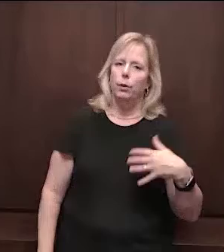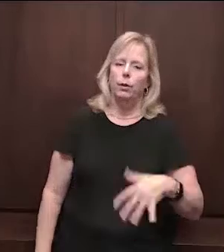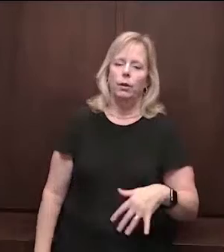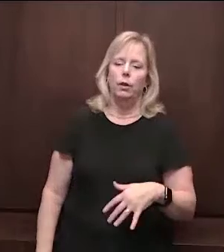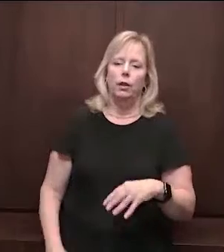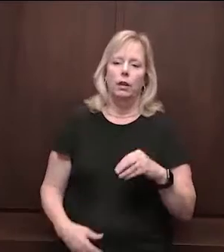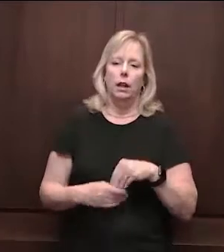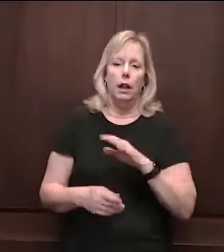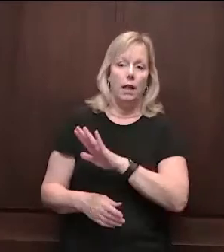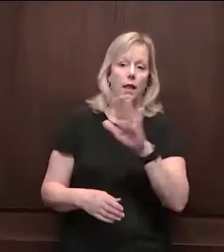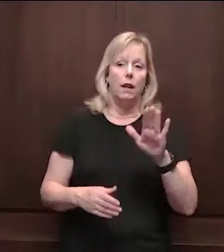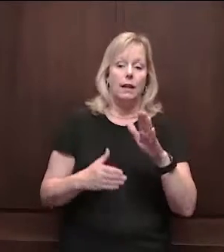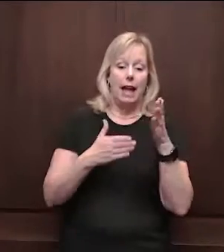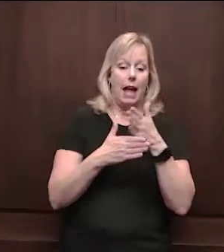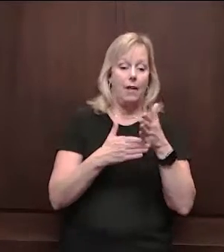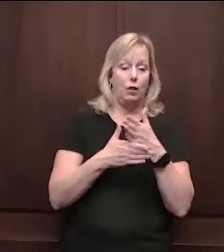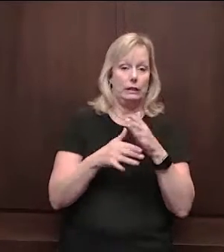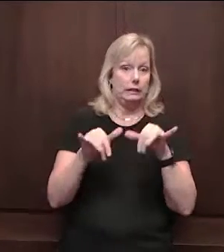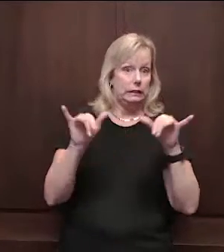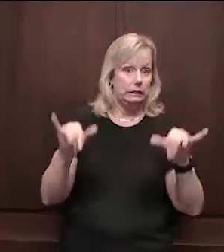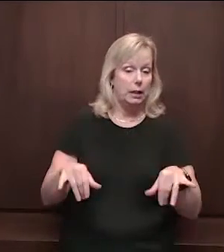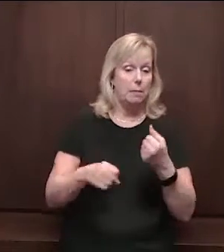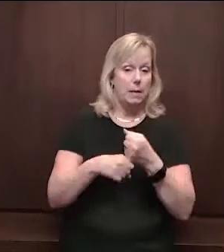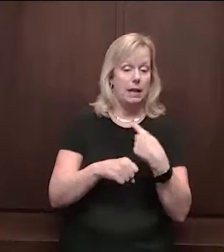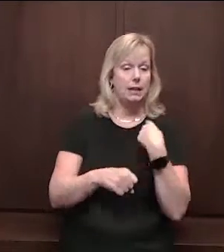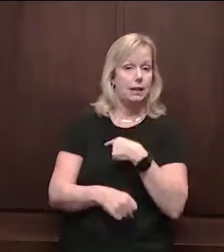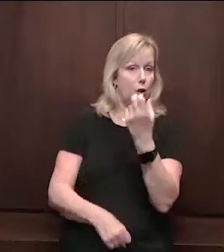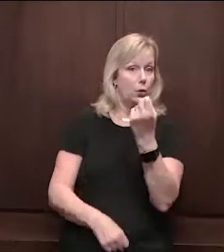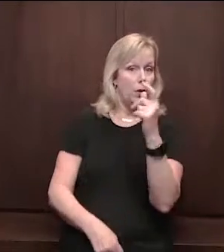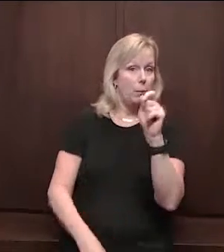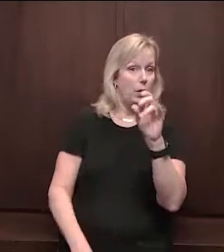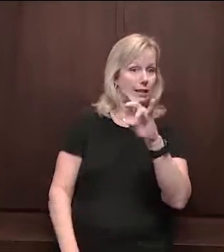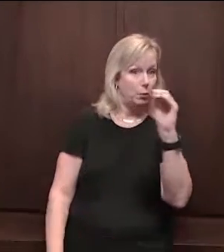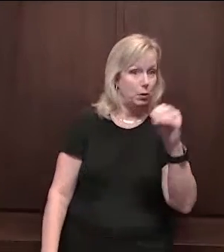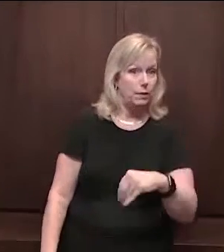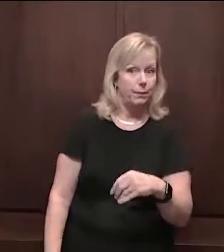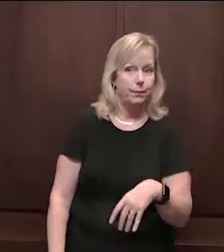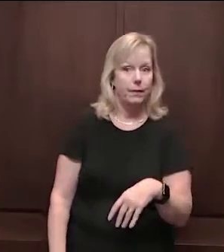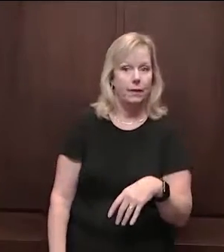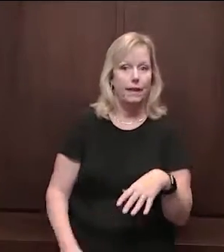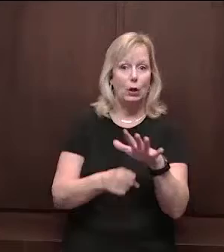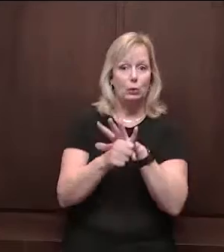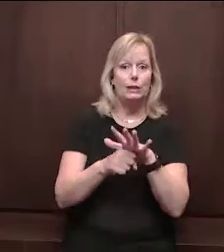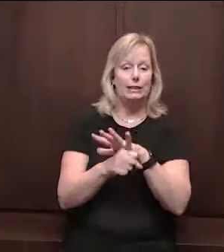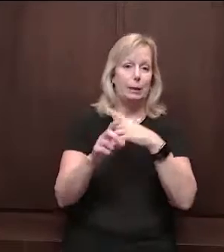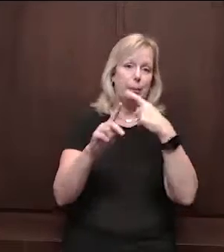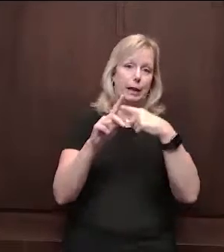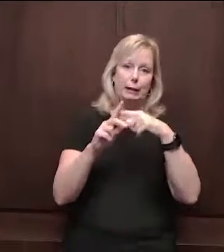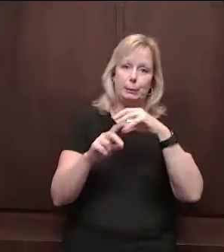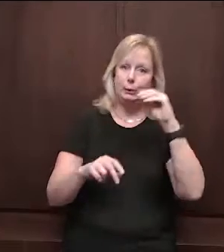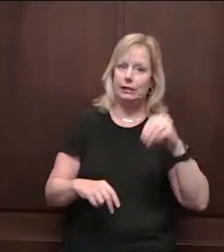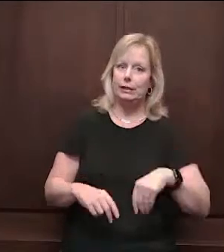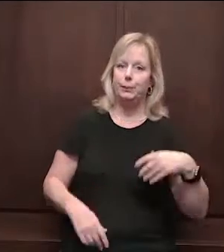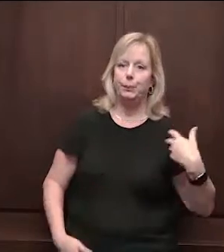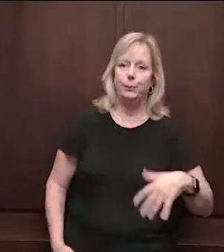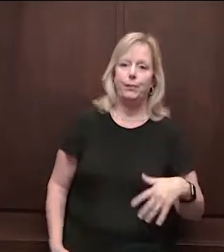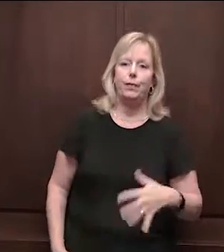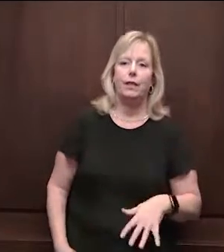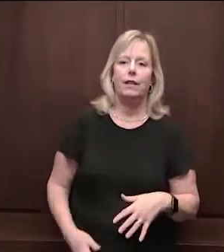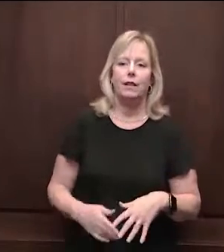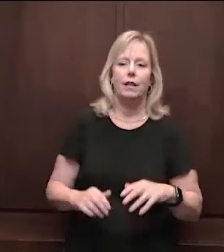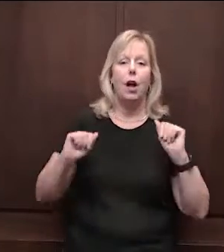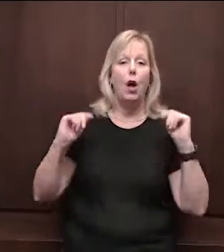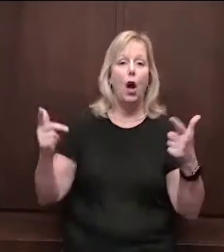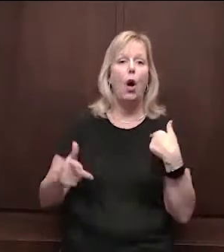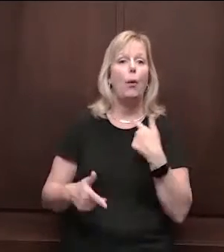their averaging system puts us at 12.7% regional positivity. All